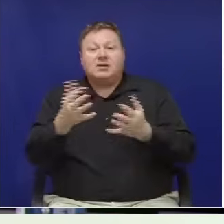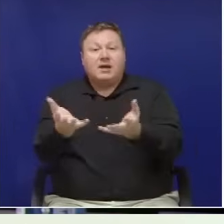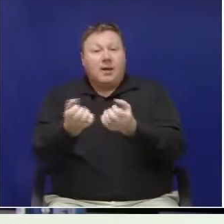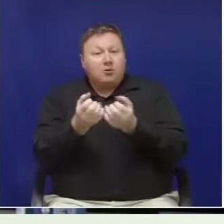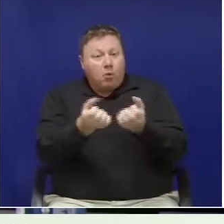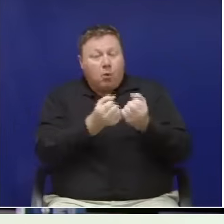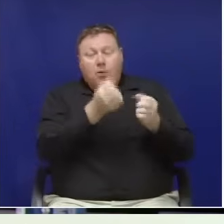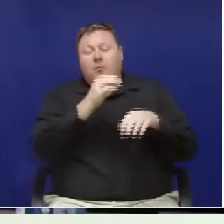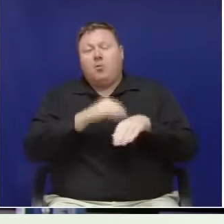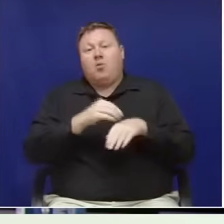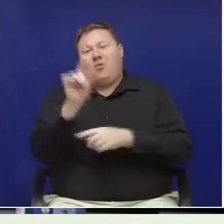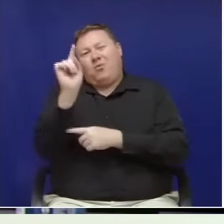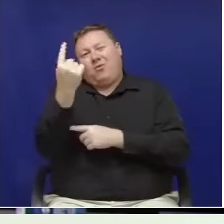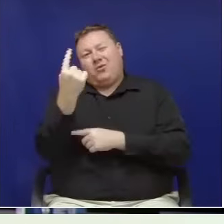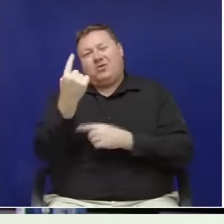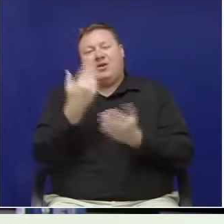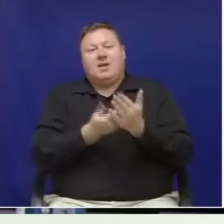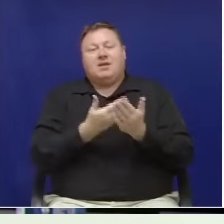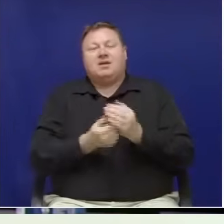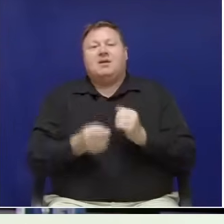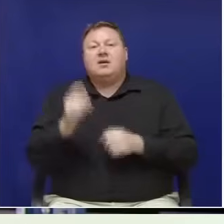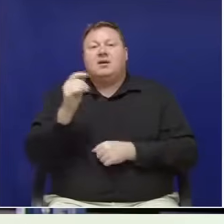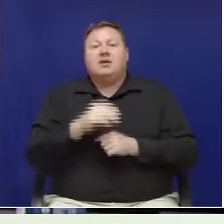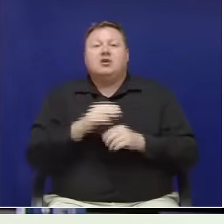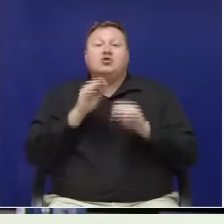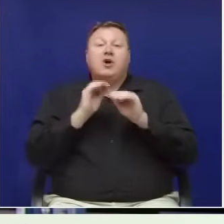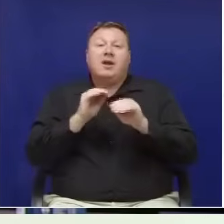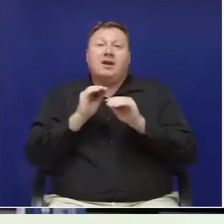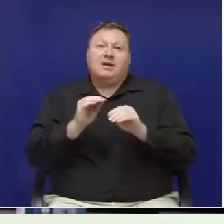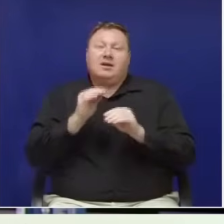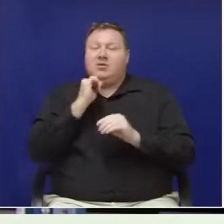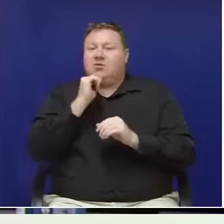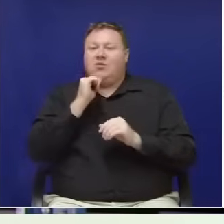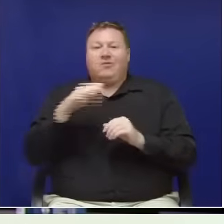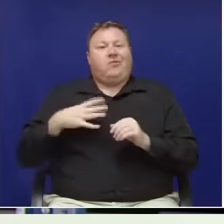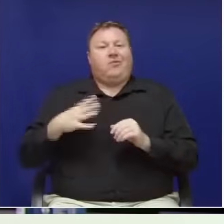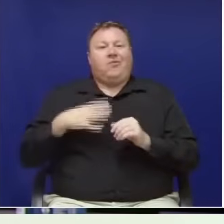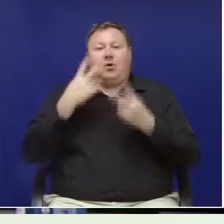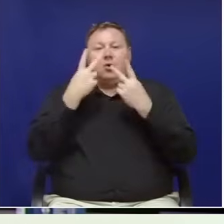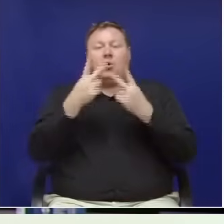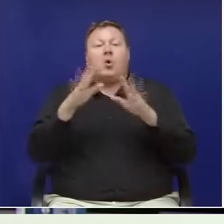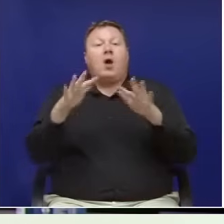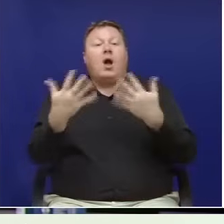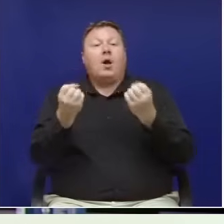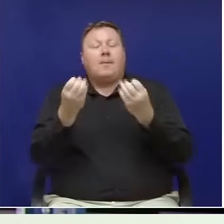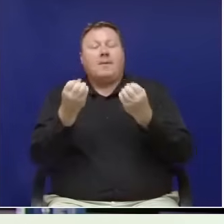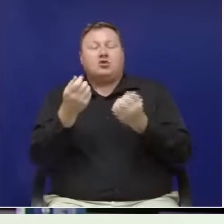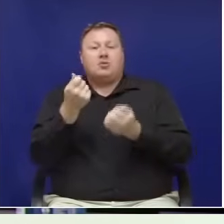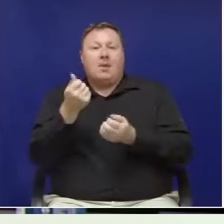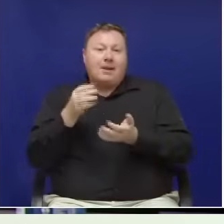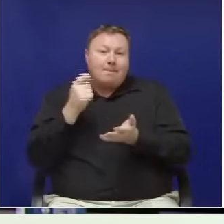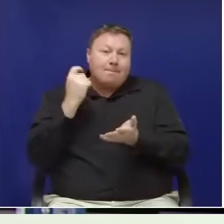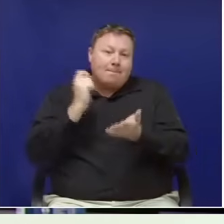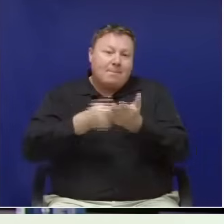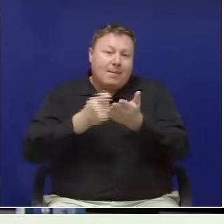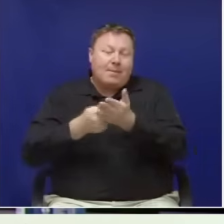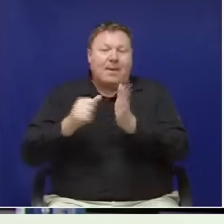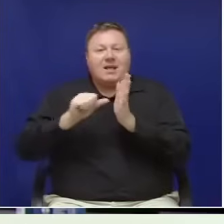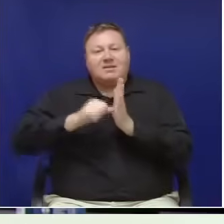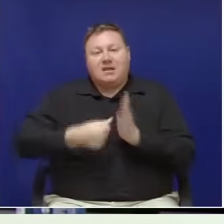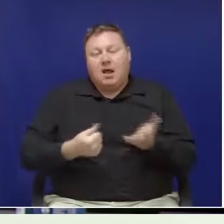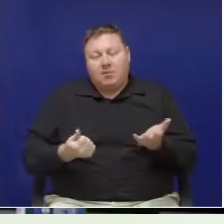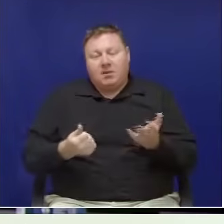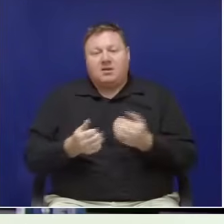the capacity. Remember, in terms of training, you don't look at the amount of money you'd pay the graduates as stipend or